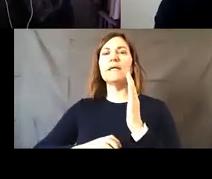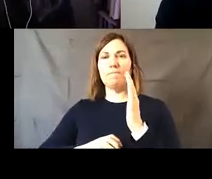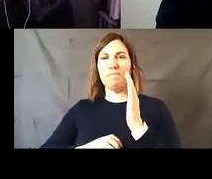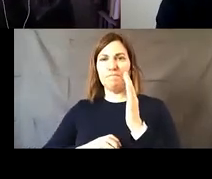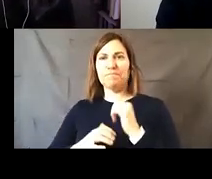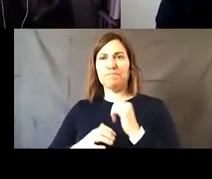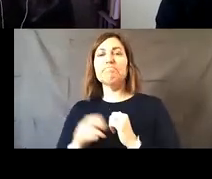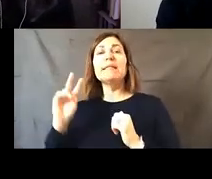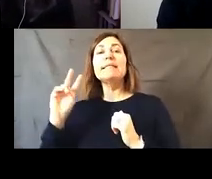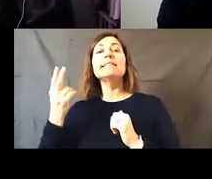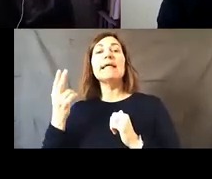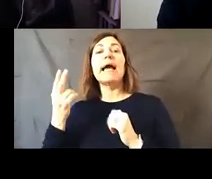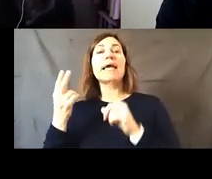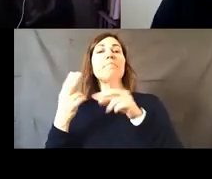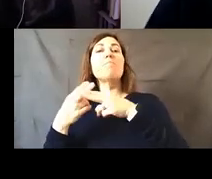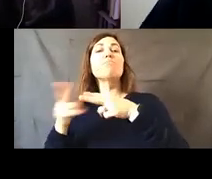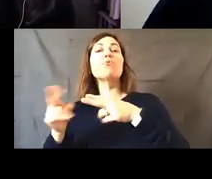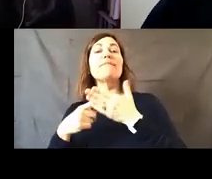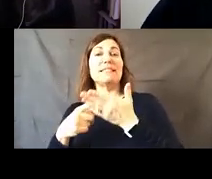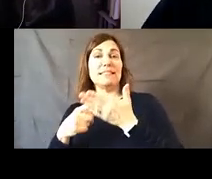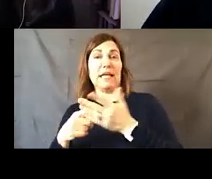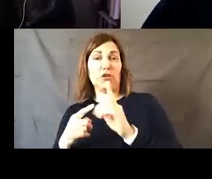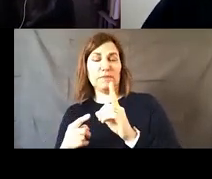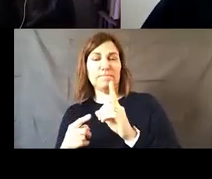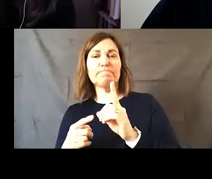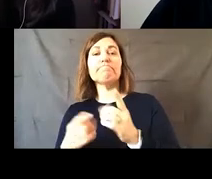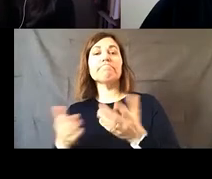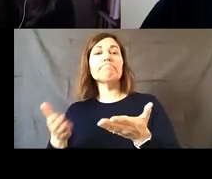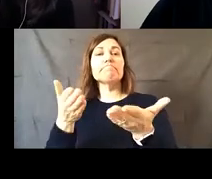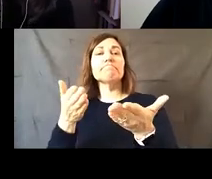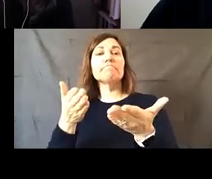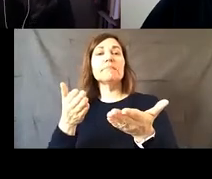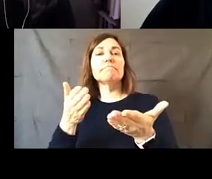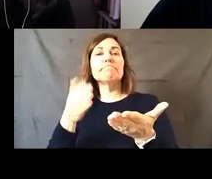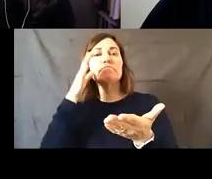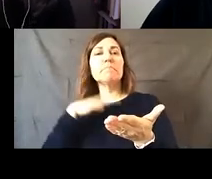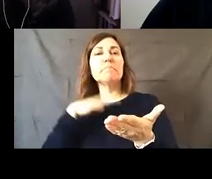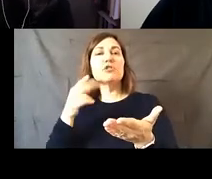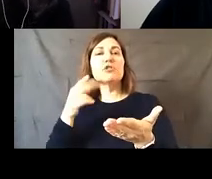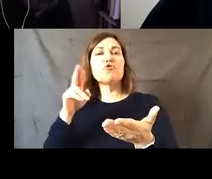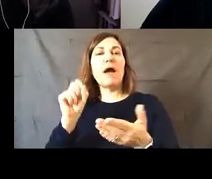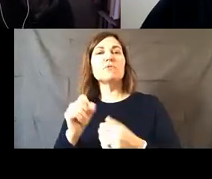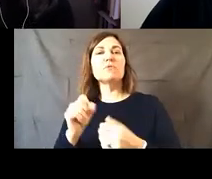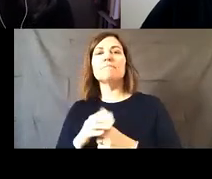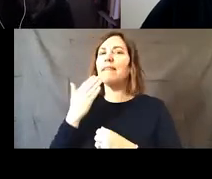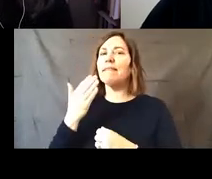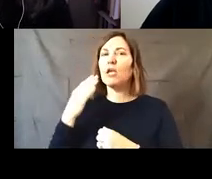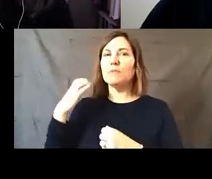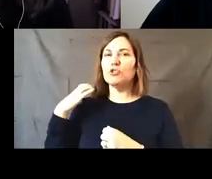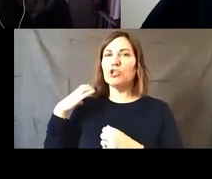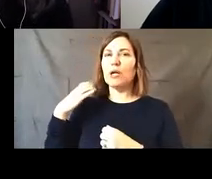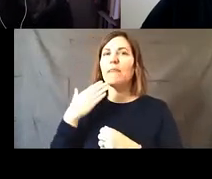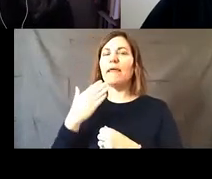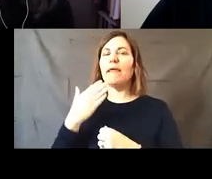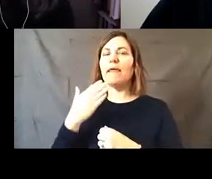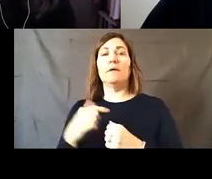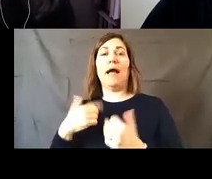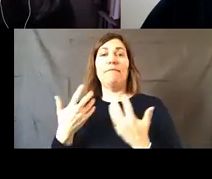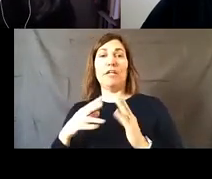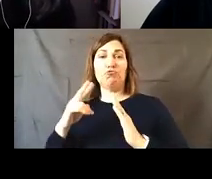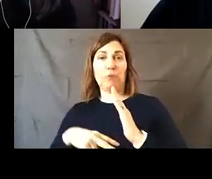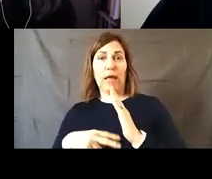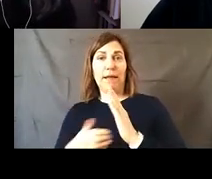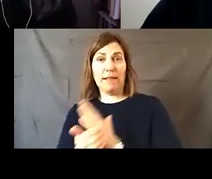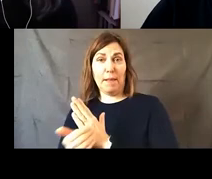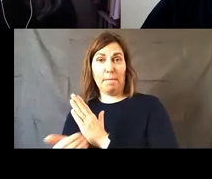Second with very brief discussion. Ms. Cross. Thanks, Mr. Chair. I have read through the amendments. They